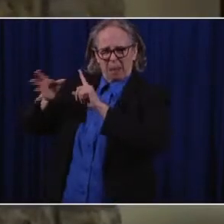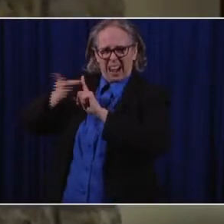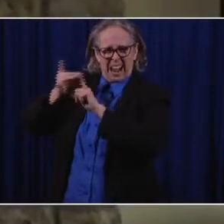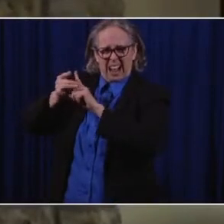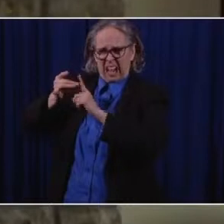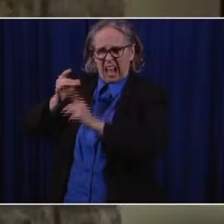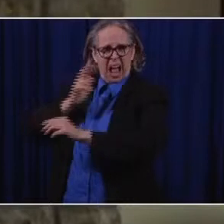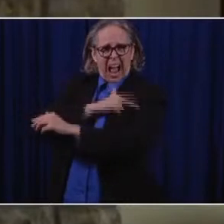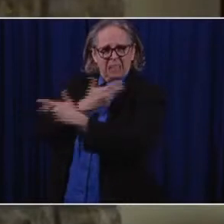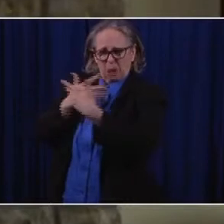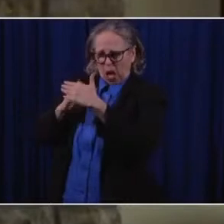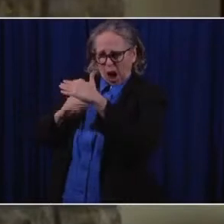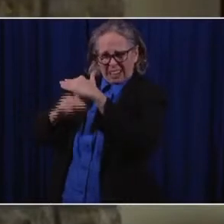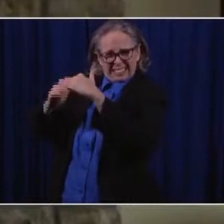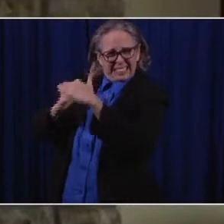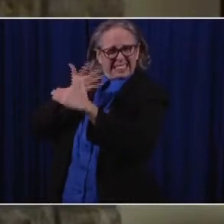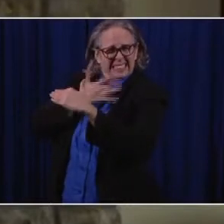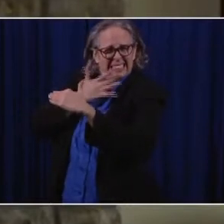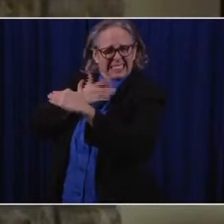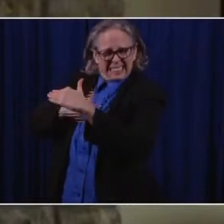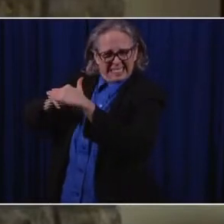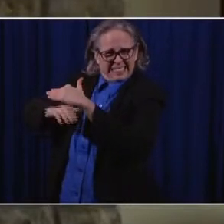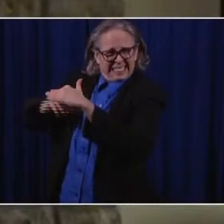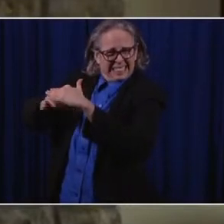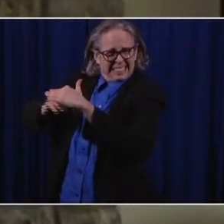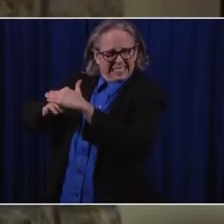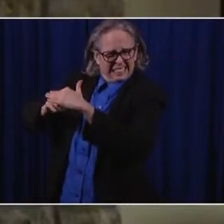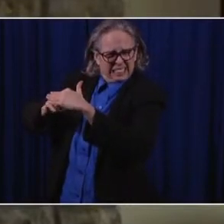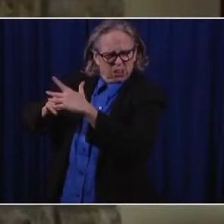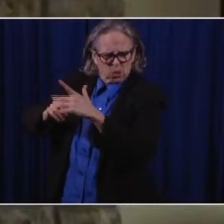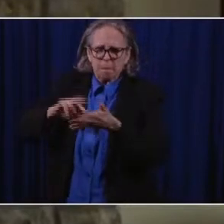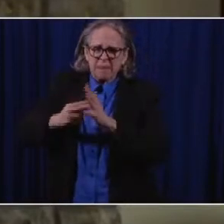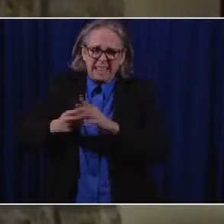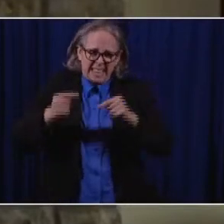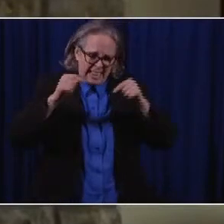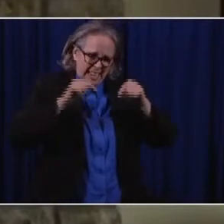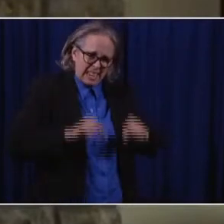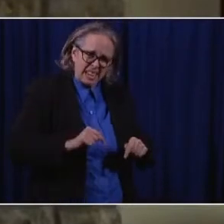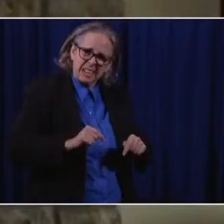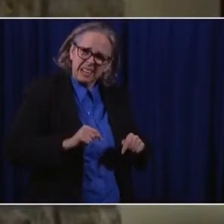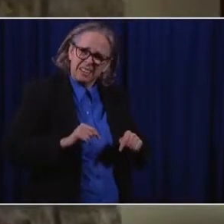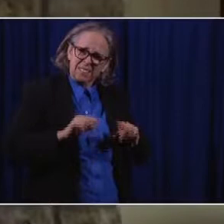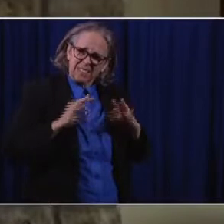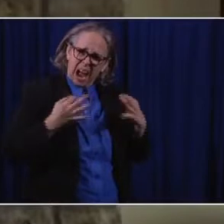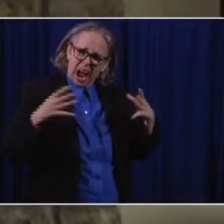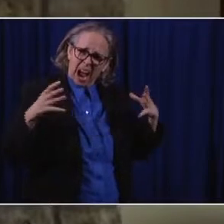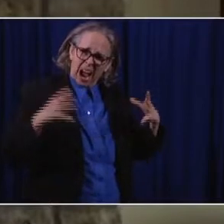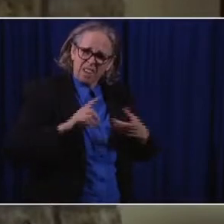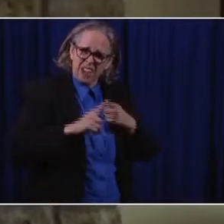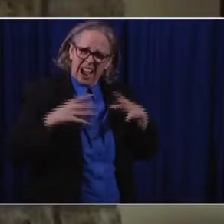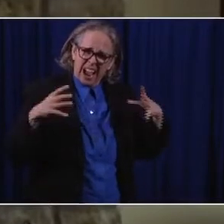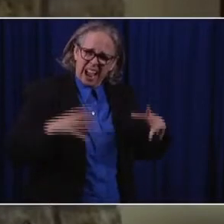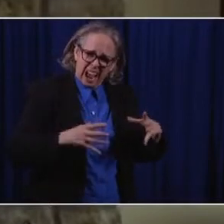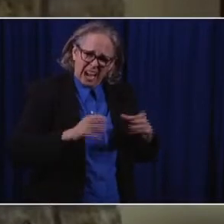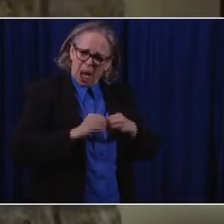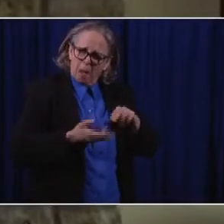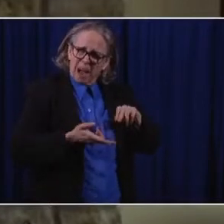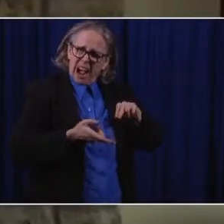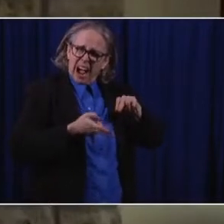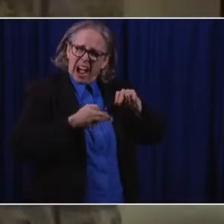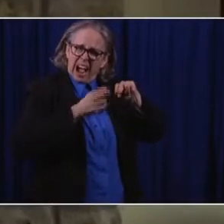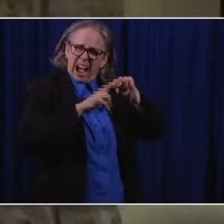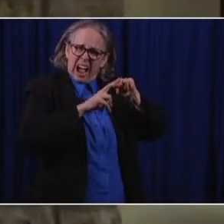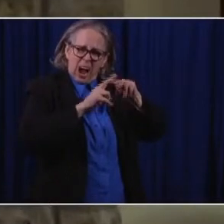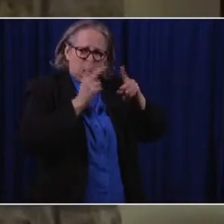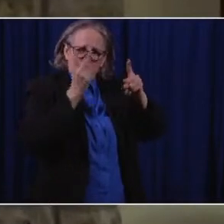you have heard today. And, that pushing that even further with a lot